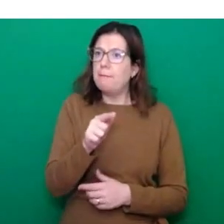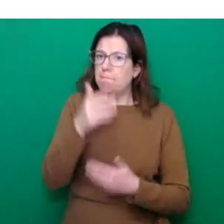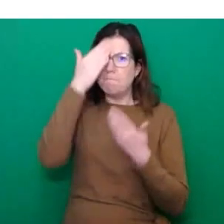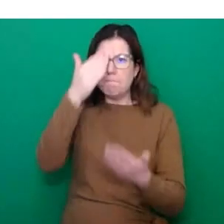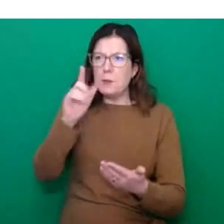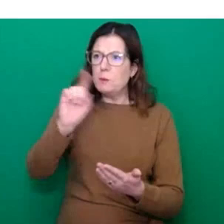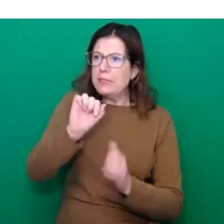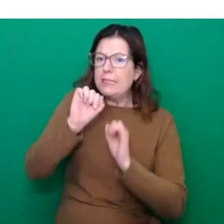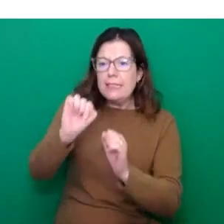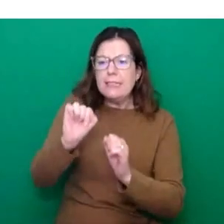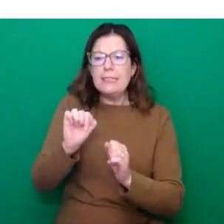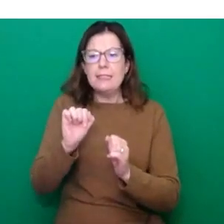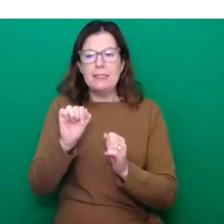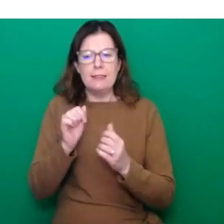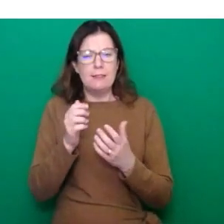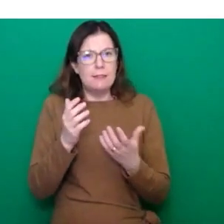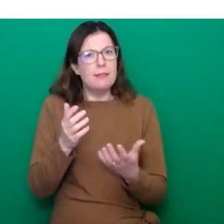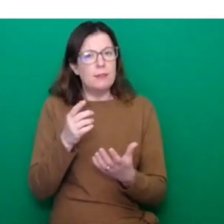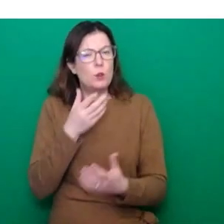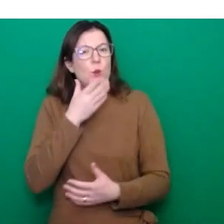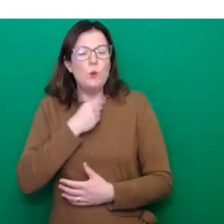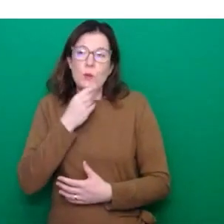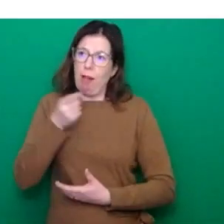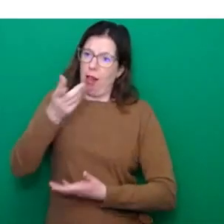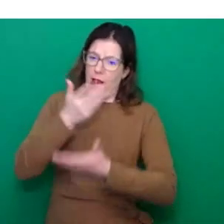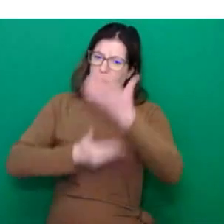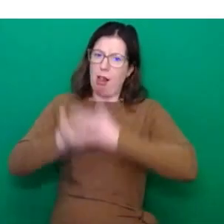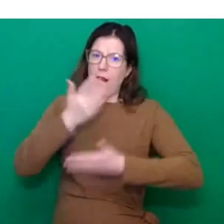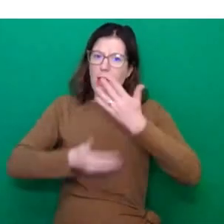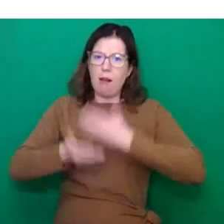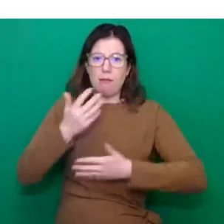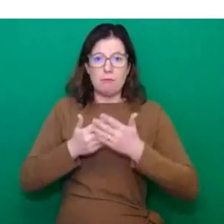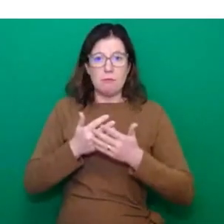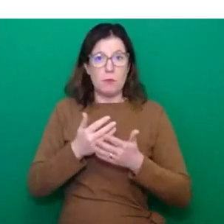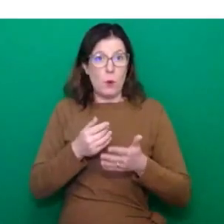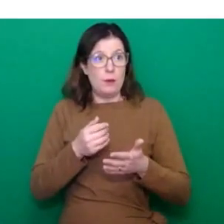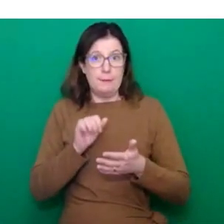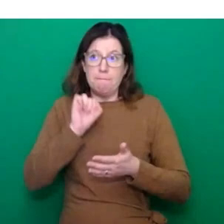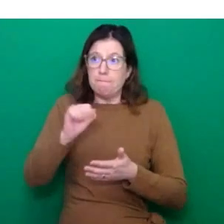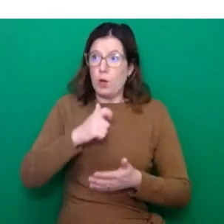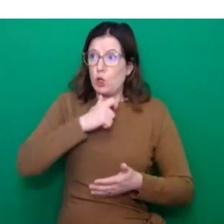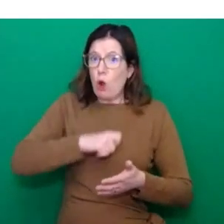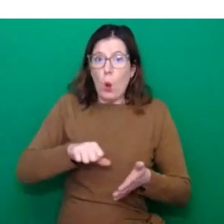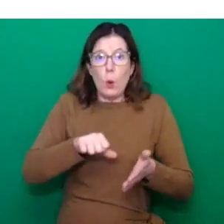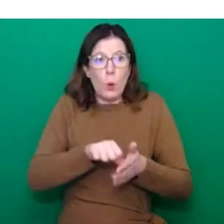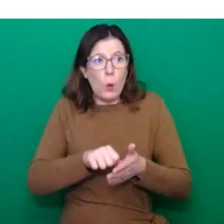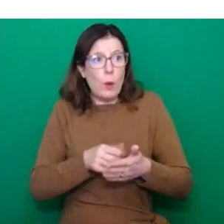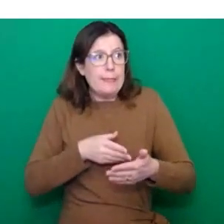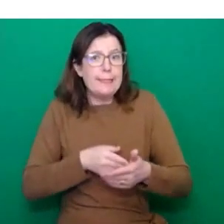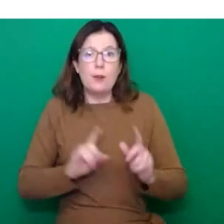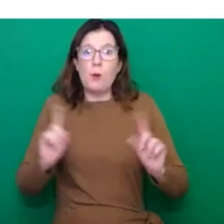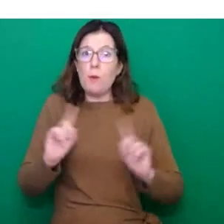in depth and to hear particularly, I think, about some of the things that can be challenging about that role, as well as some of the things